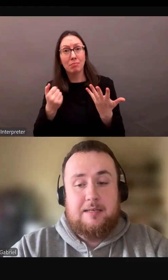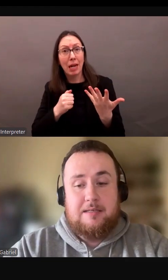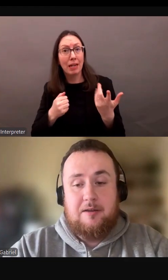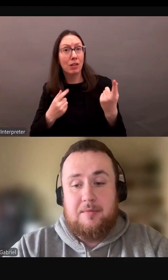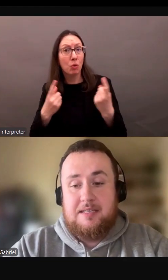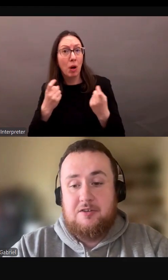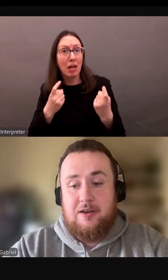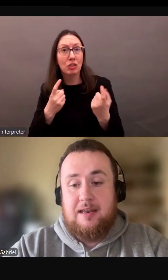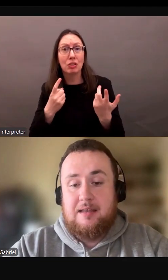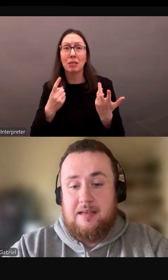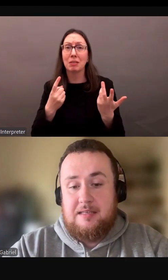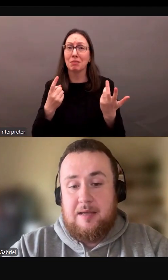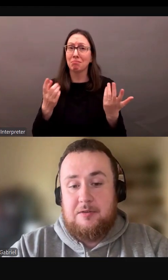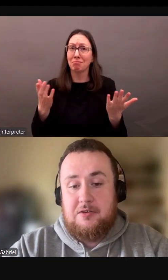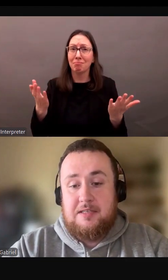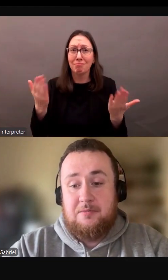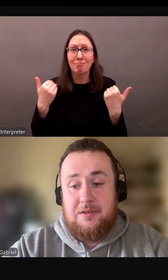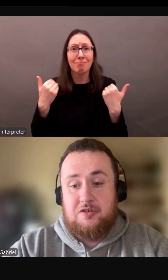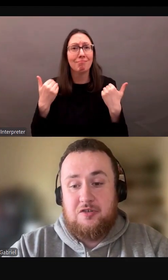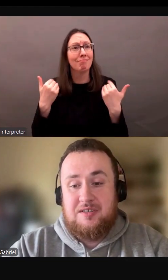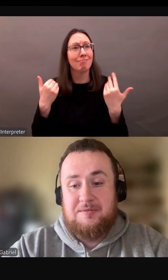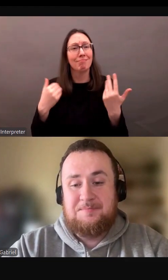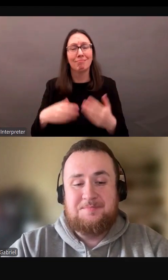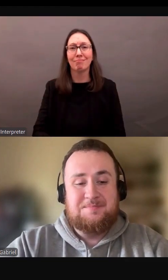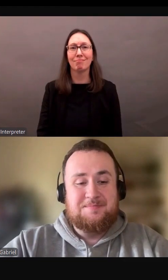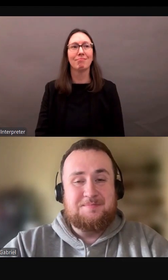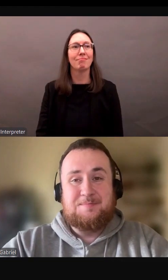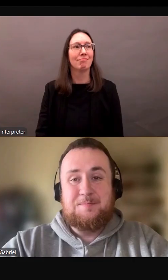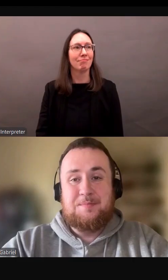I set up my screen to demonstrate some features.